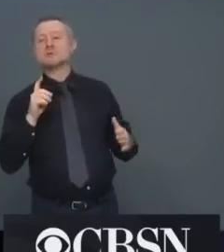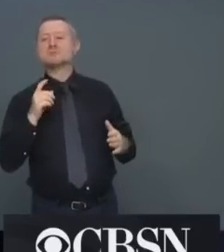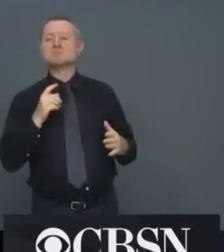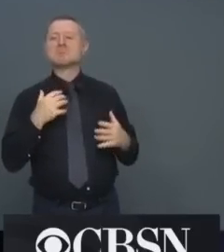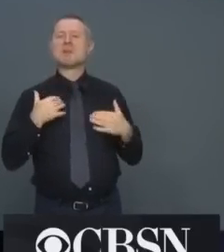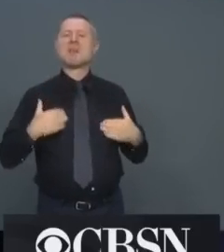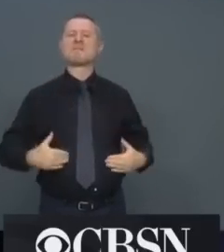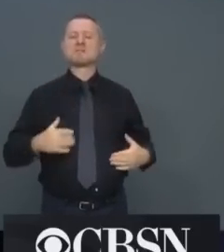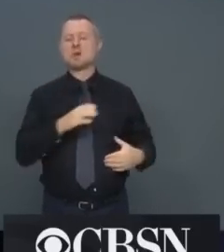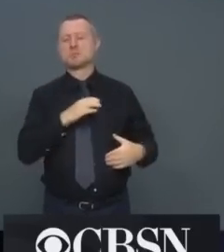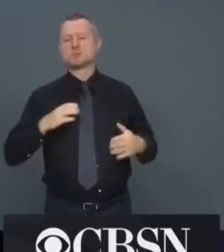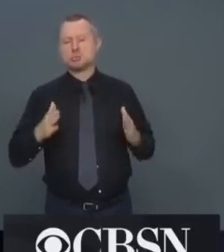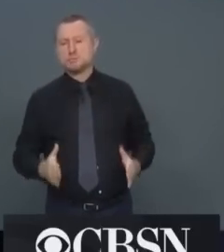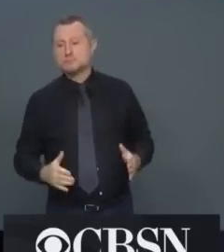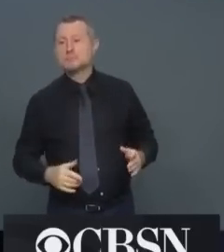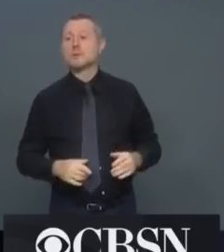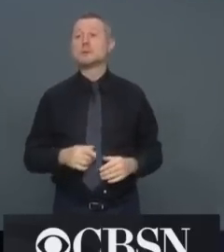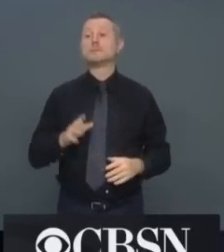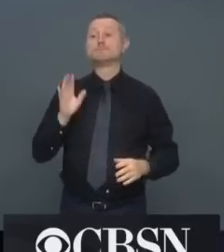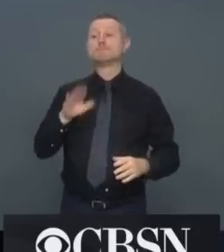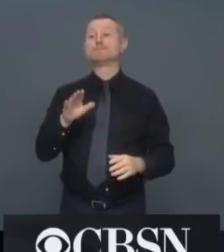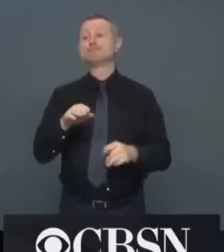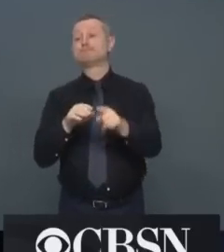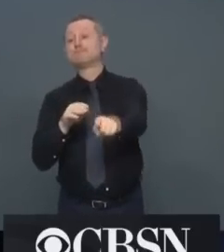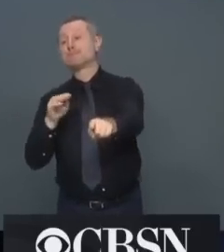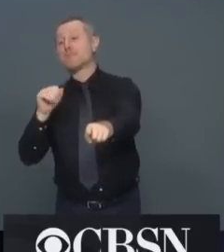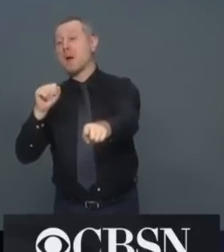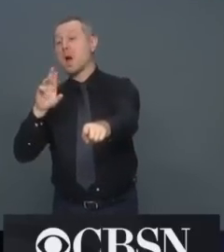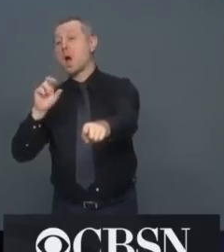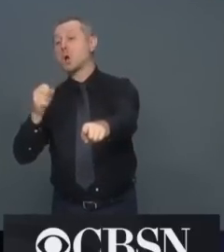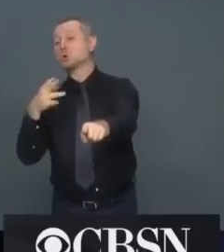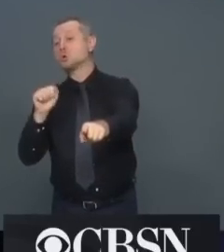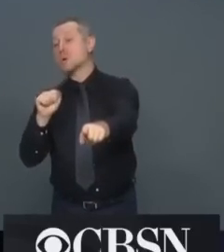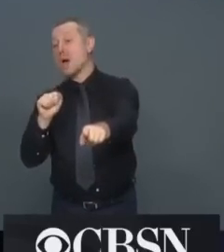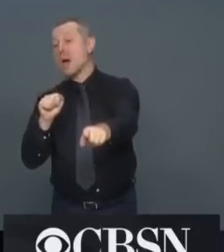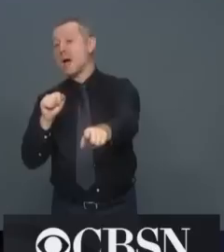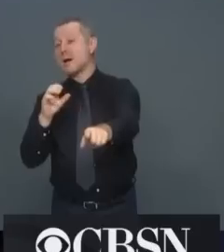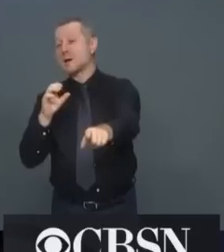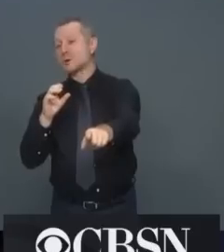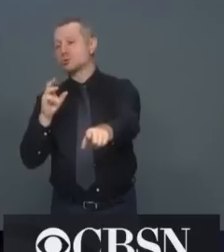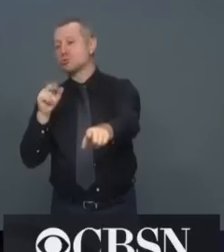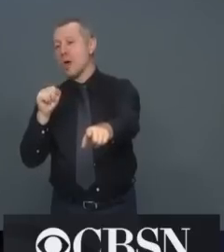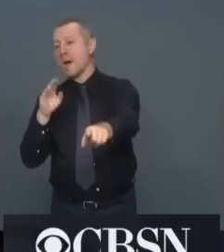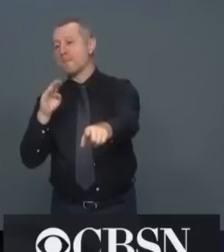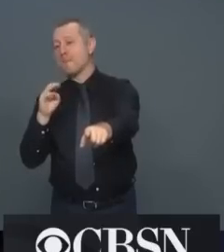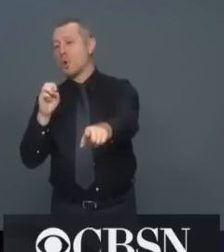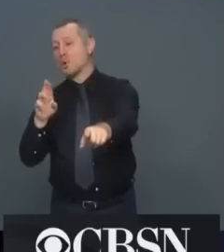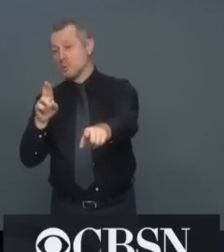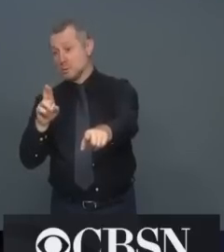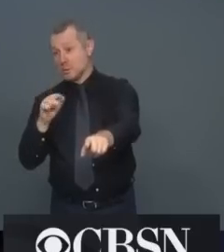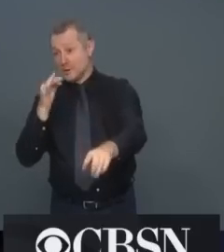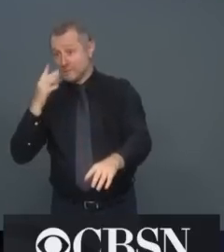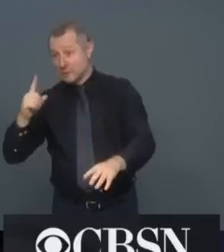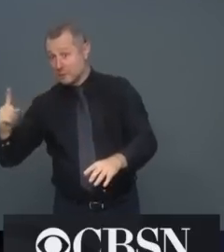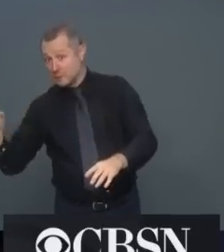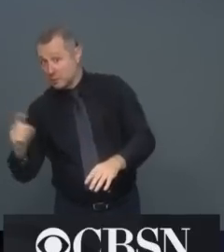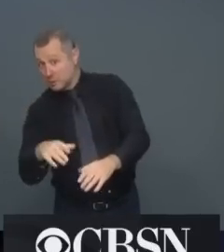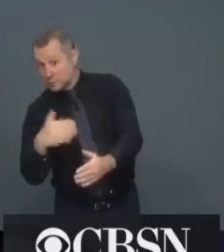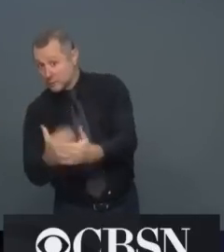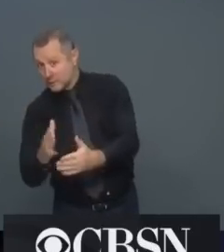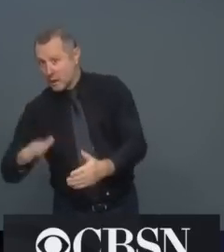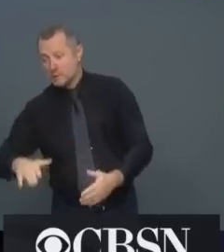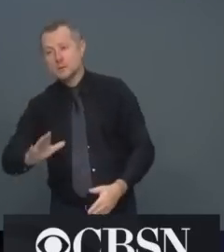For Marsha Kramer, anyone who comes in late does not get to ask a question. Those are the rules. They were printed at the door on the way